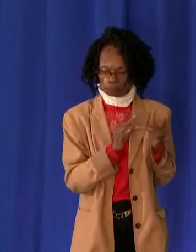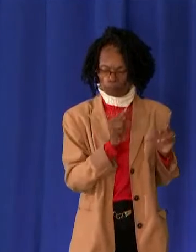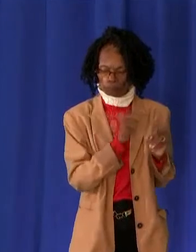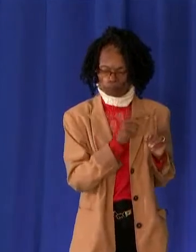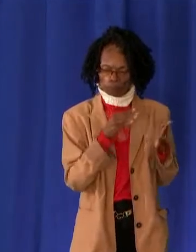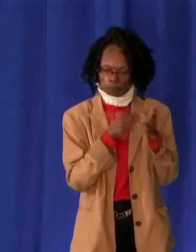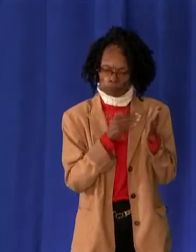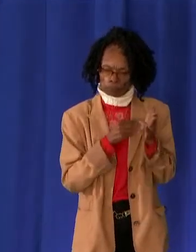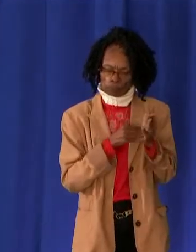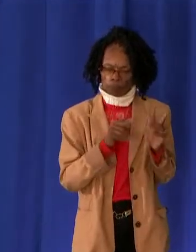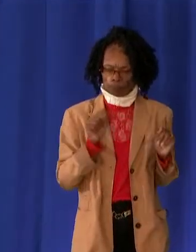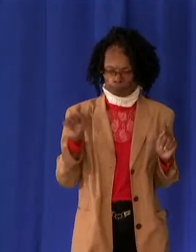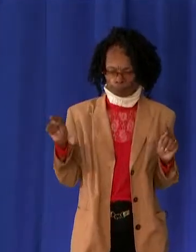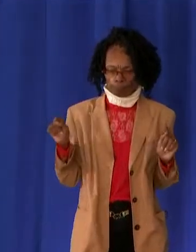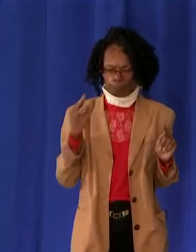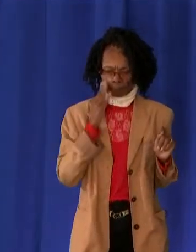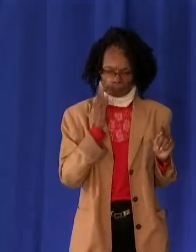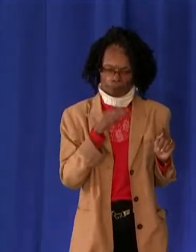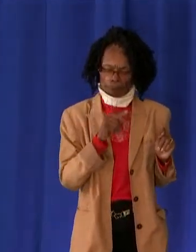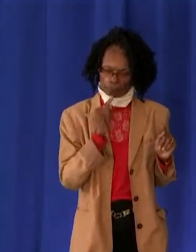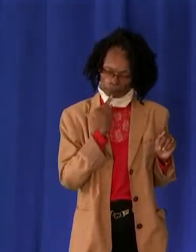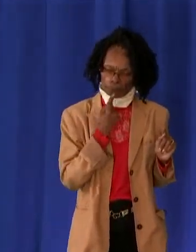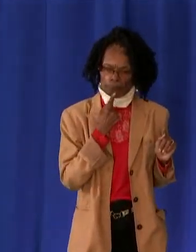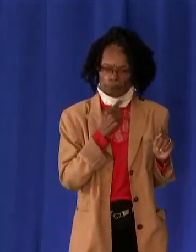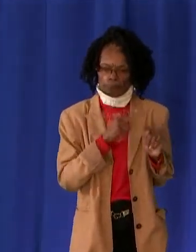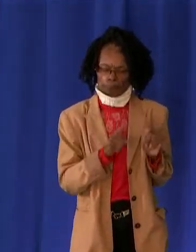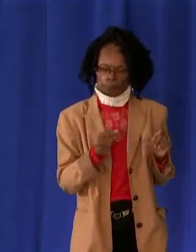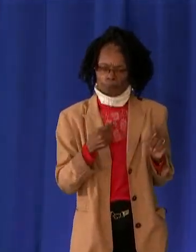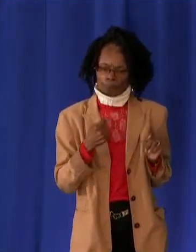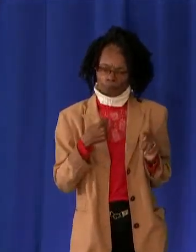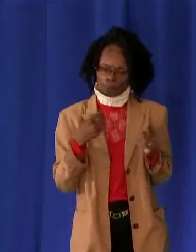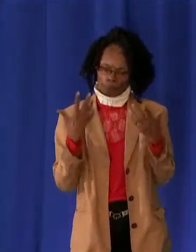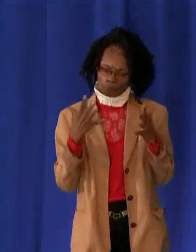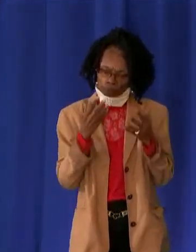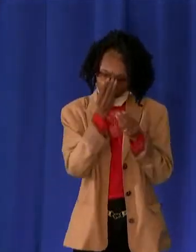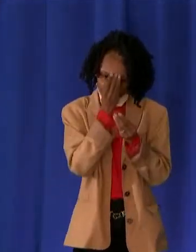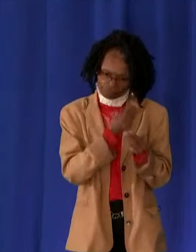these allegations. I had the occasion to tell somebody